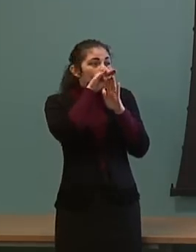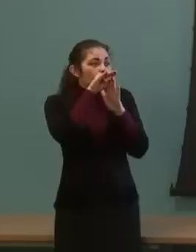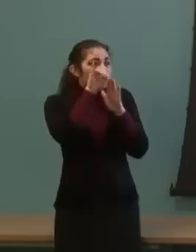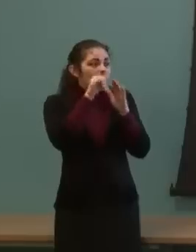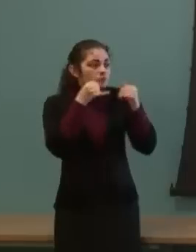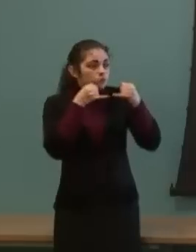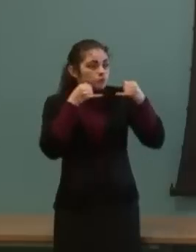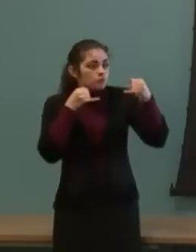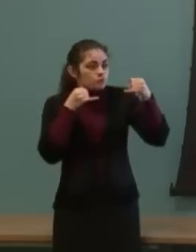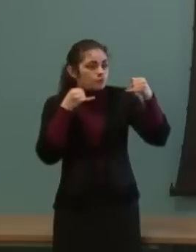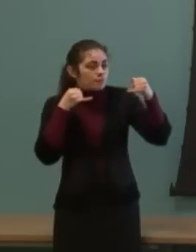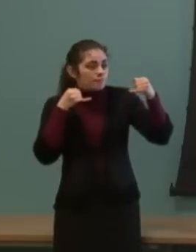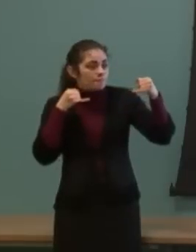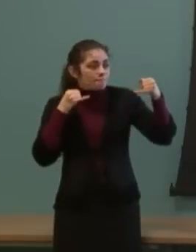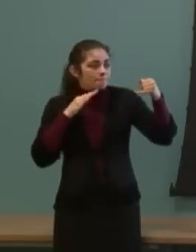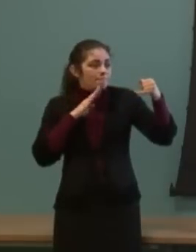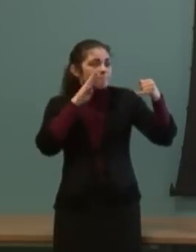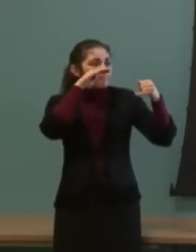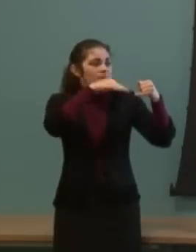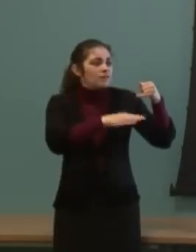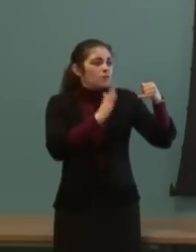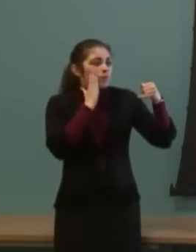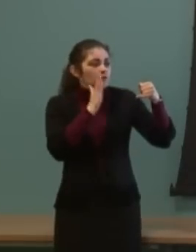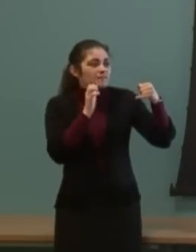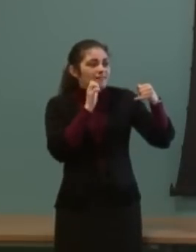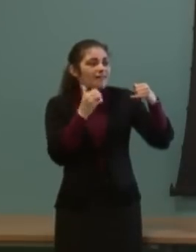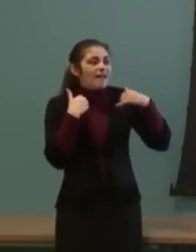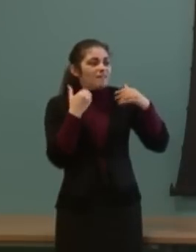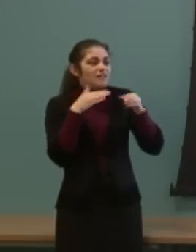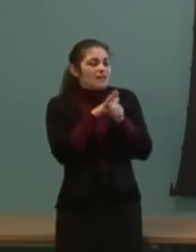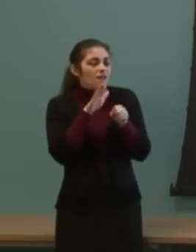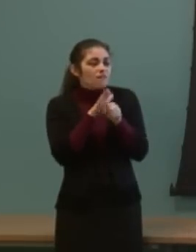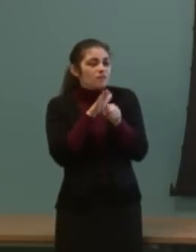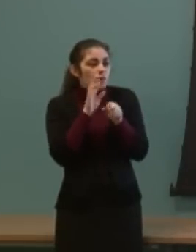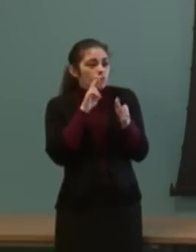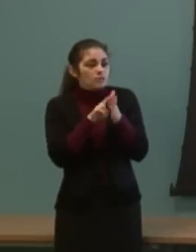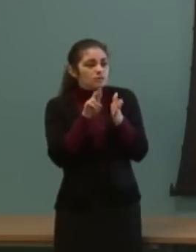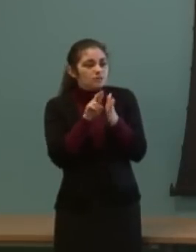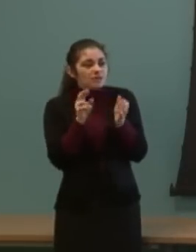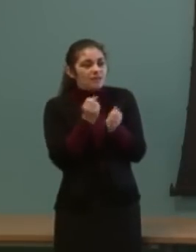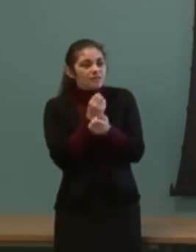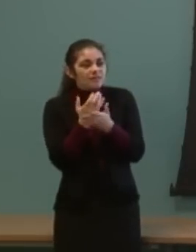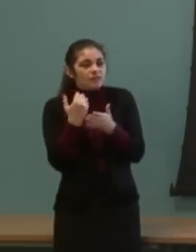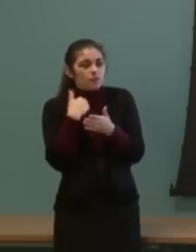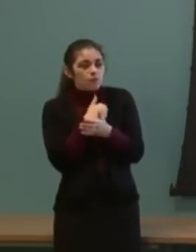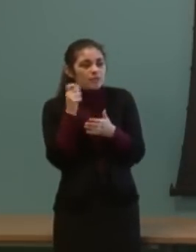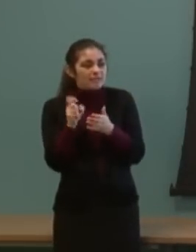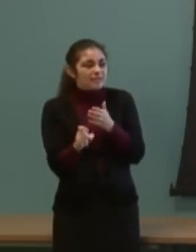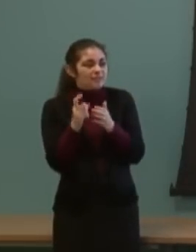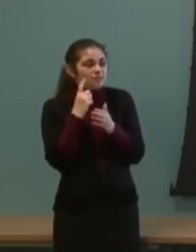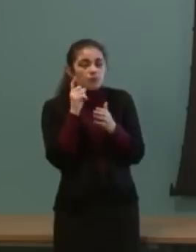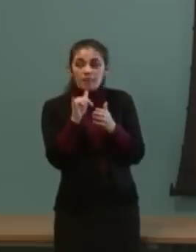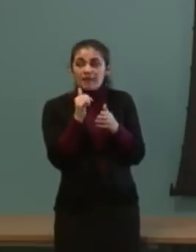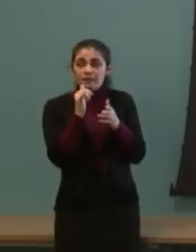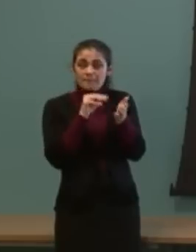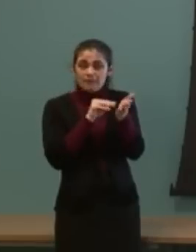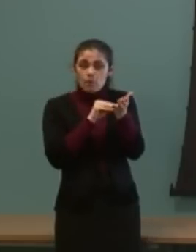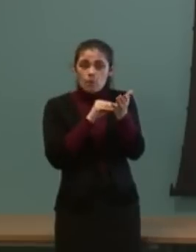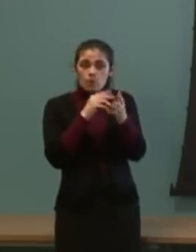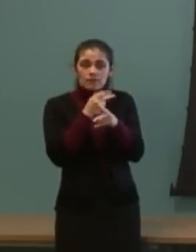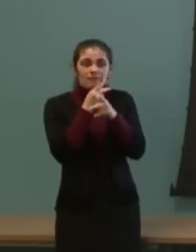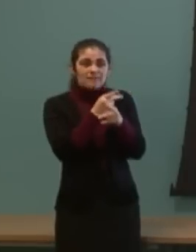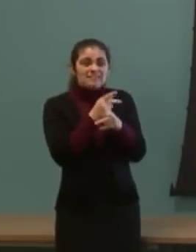dotted line, our healthcare providers will not have adequate resources to get everyone the high quality medical care to